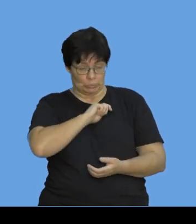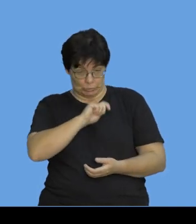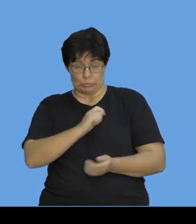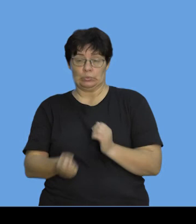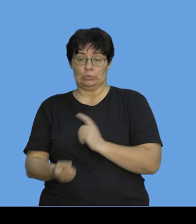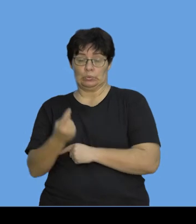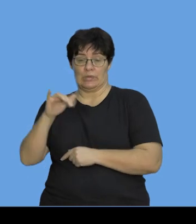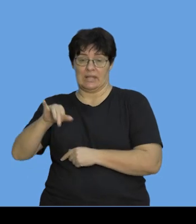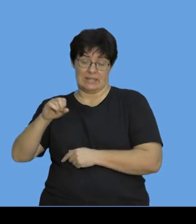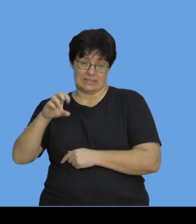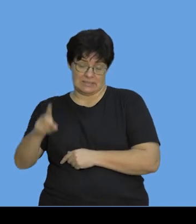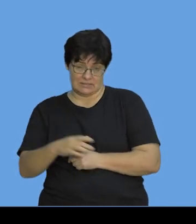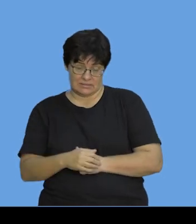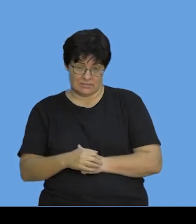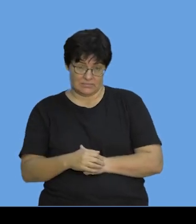actual, okay,